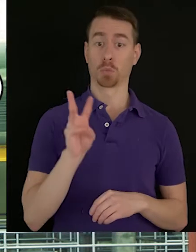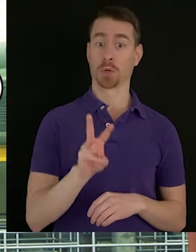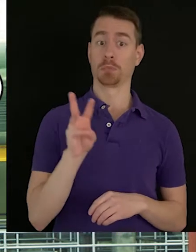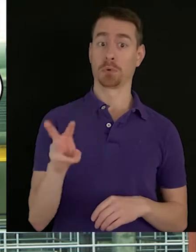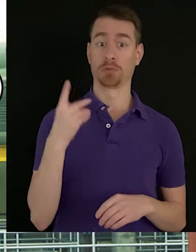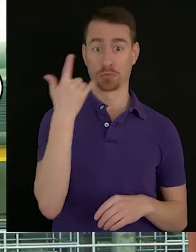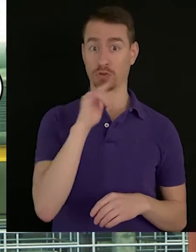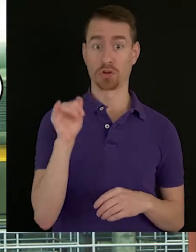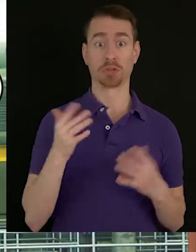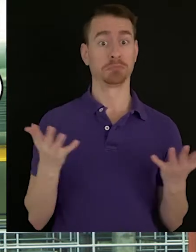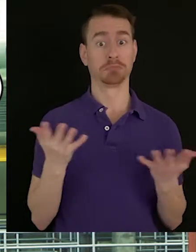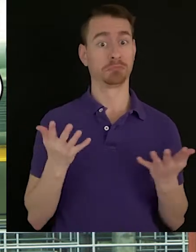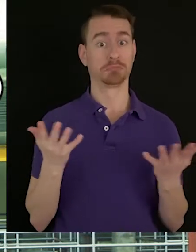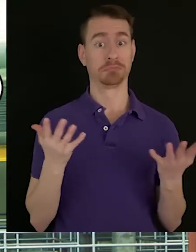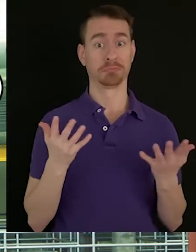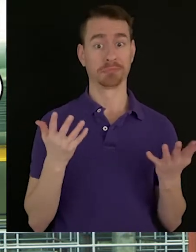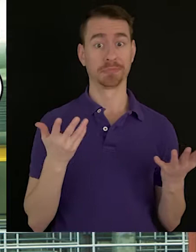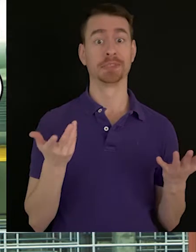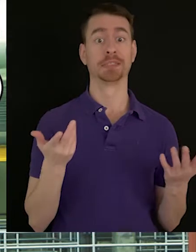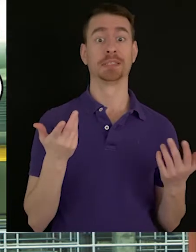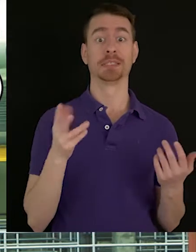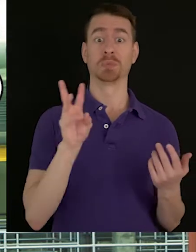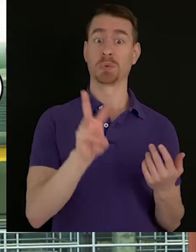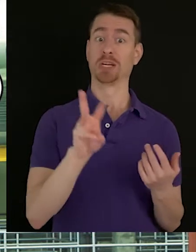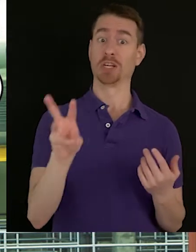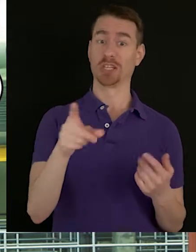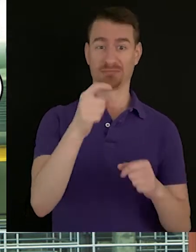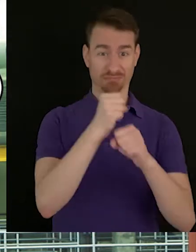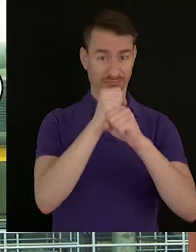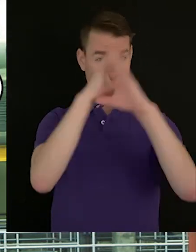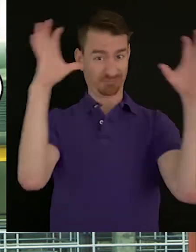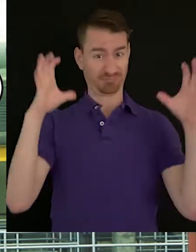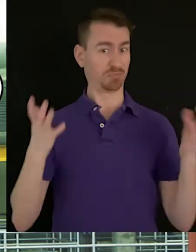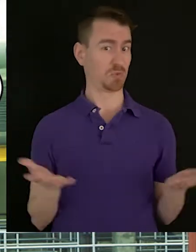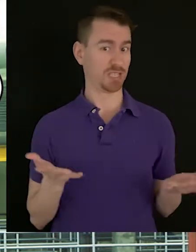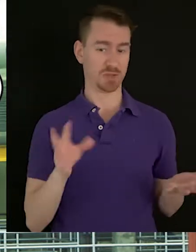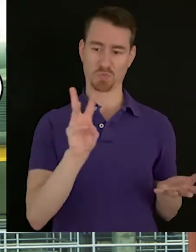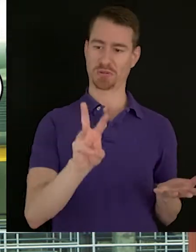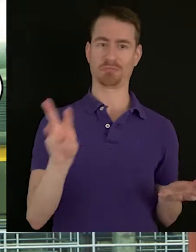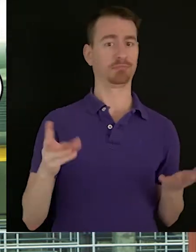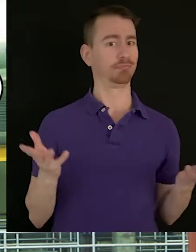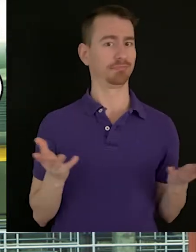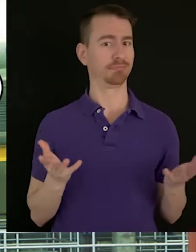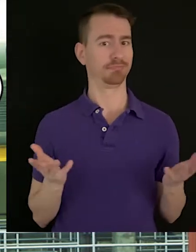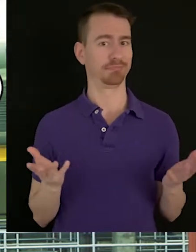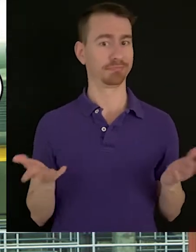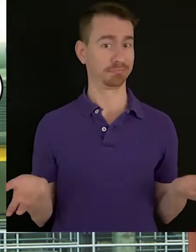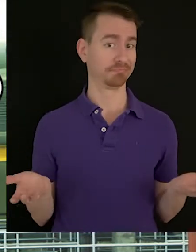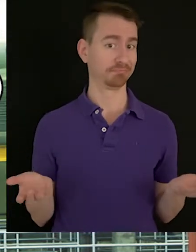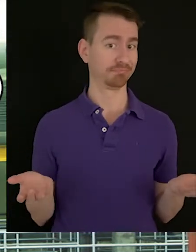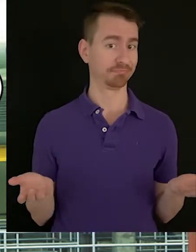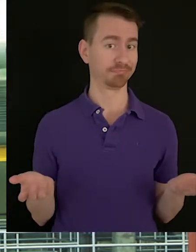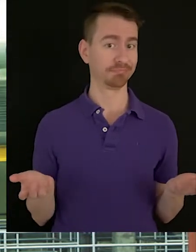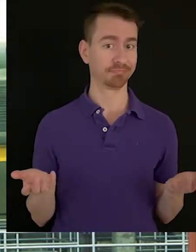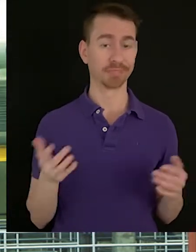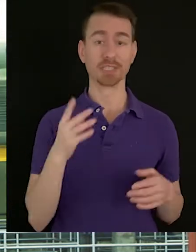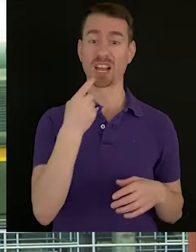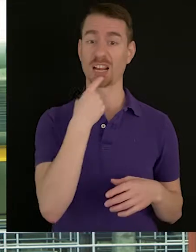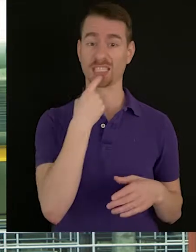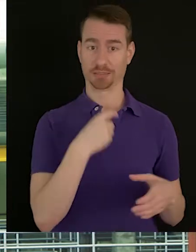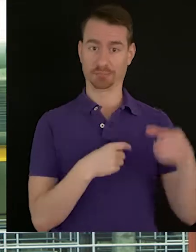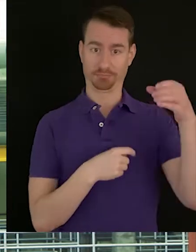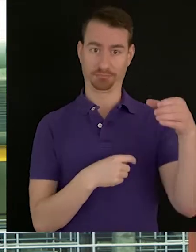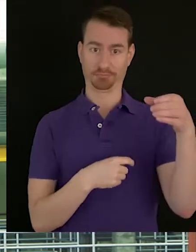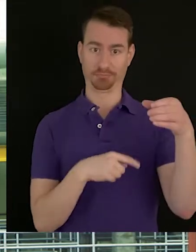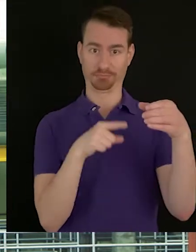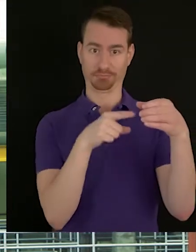What do you think wastewater looks like? What words come to mind when you think about wastewater? I'm holding a